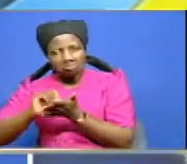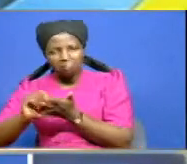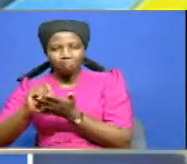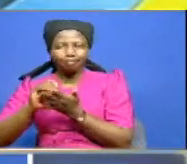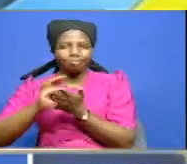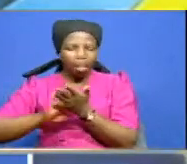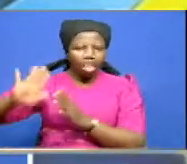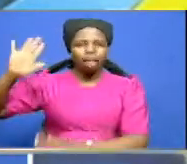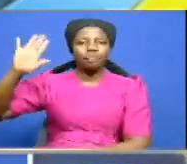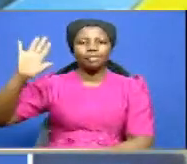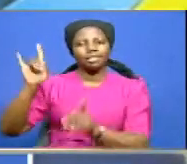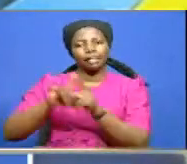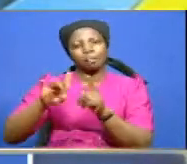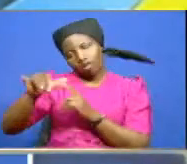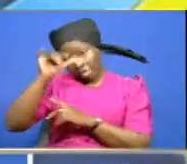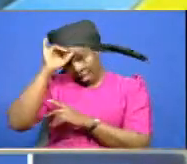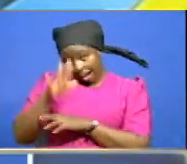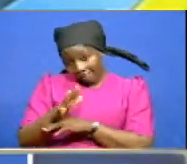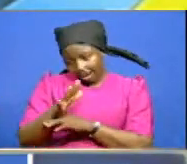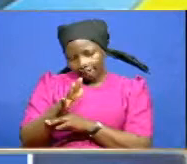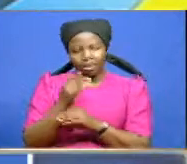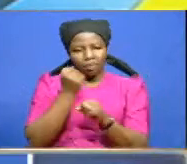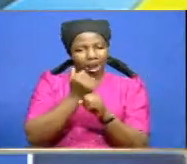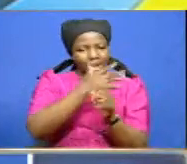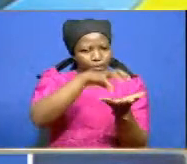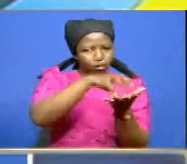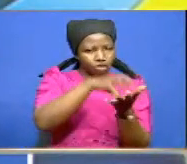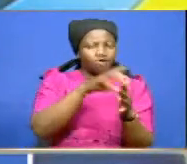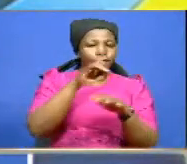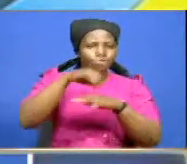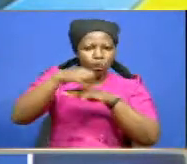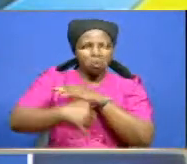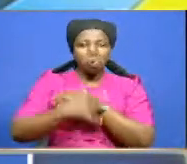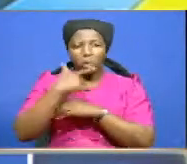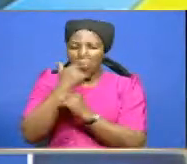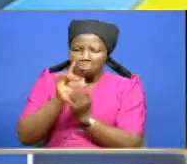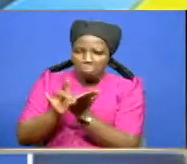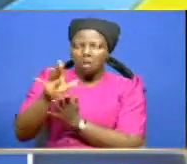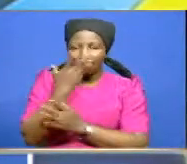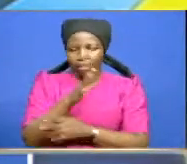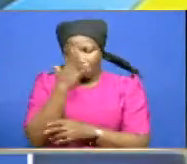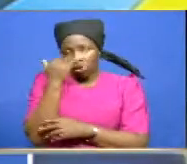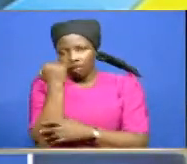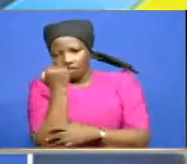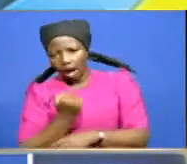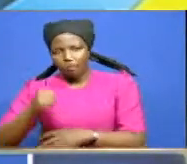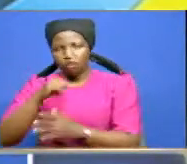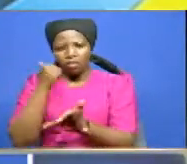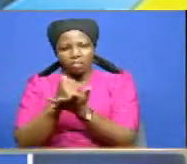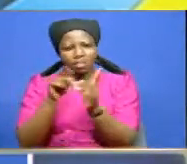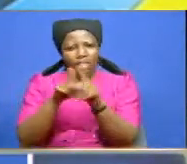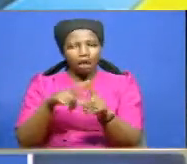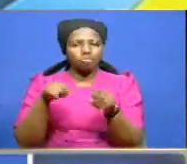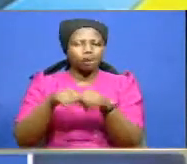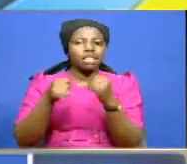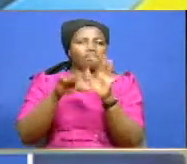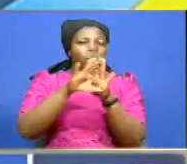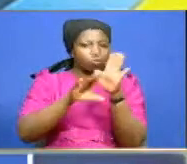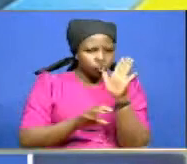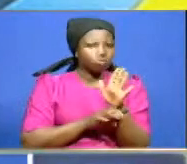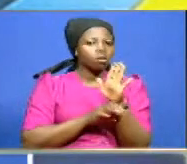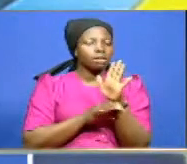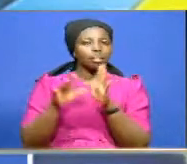Mike Sonko, who was impeached on grounds of abuse of office and violation of the Constitution. The former governor had refused to sign the